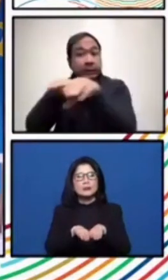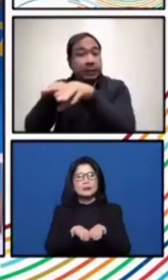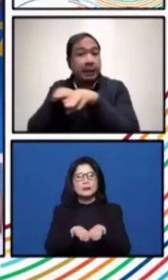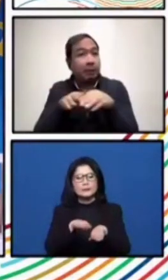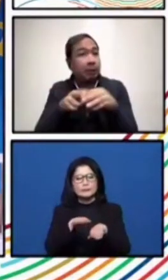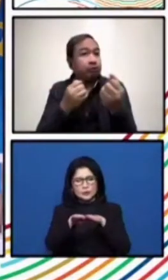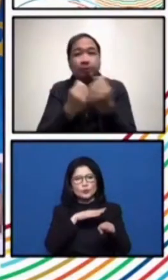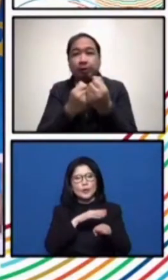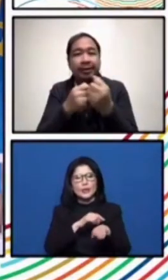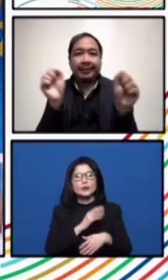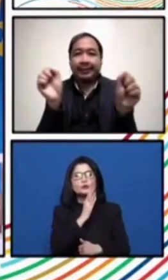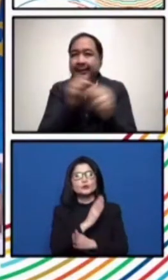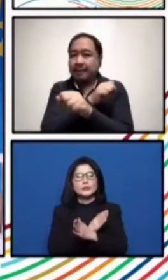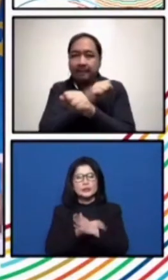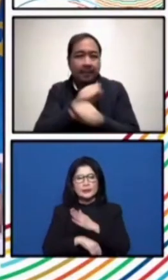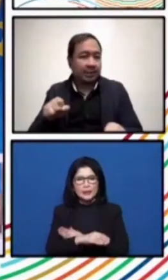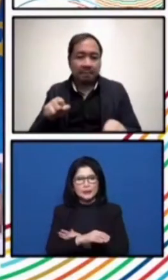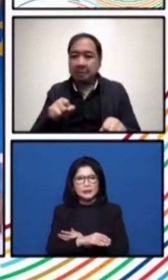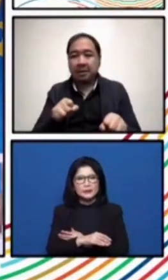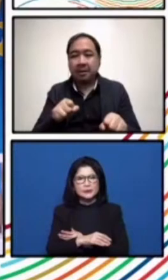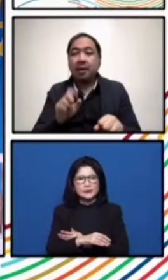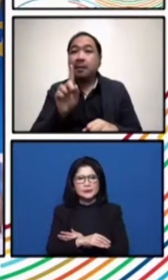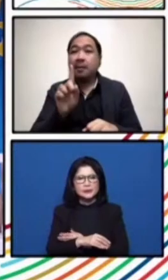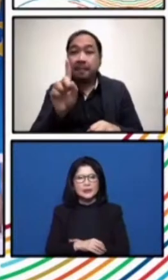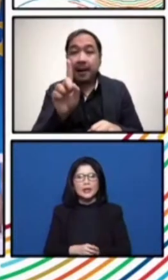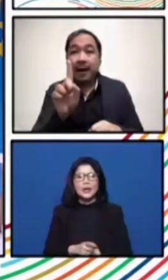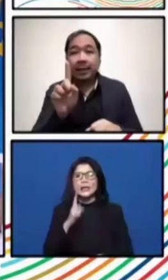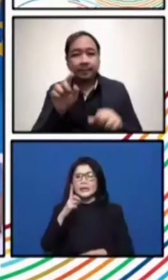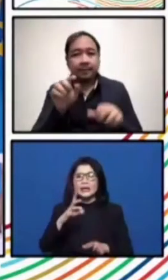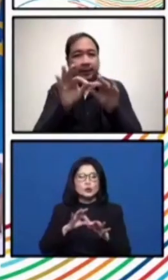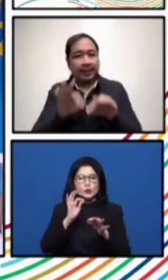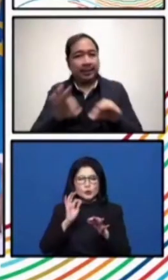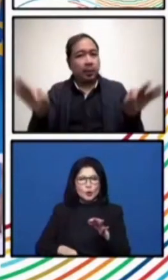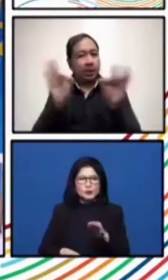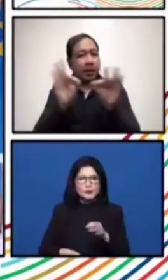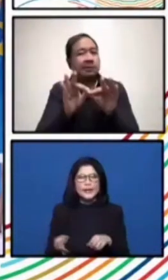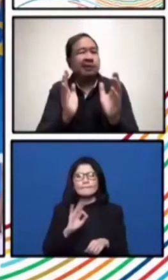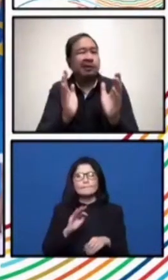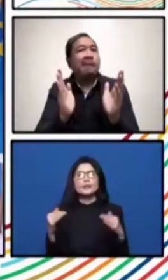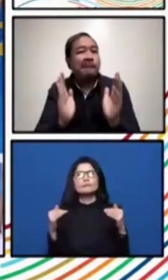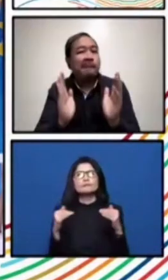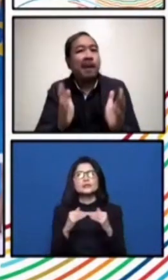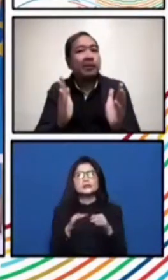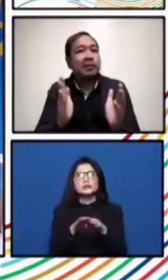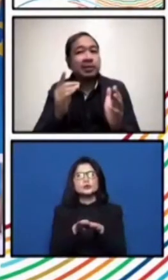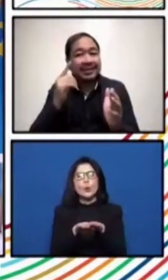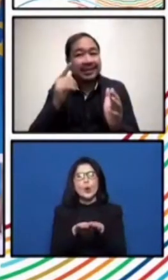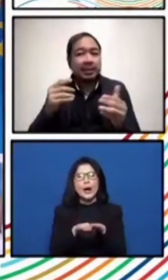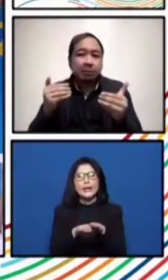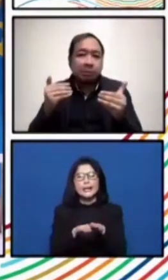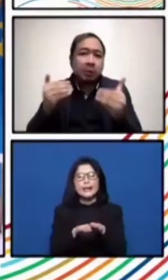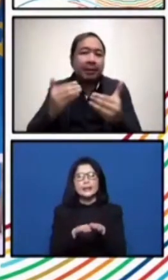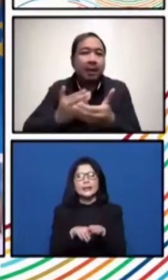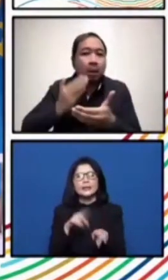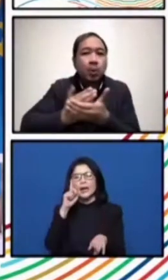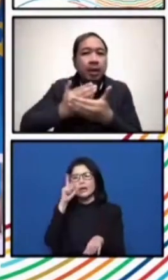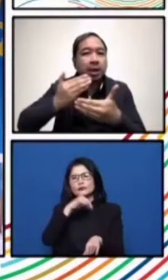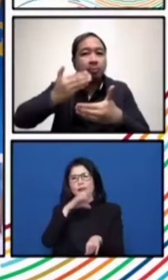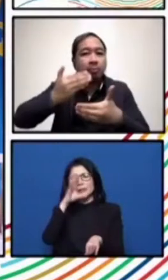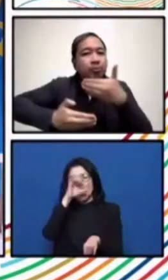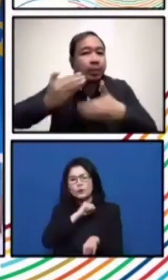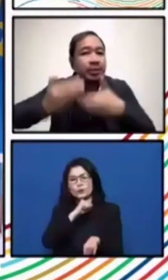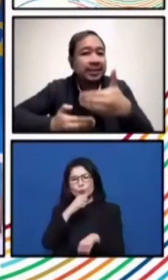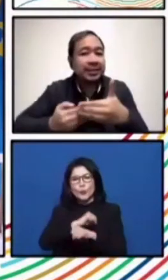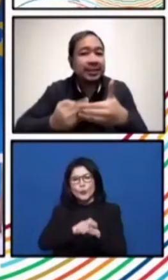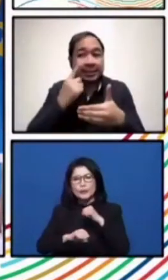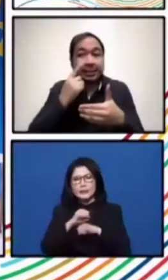with person with disability however it is very important for us to make sure that we do this right because without saying